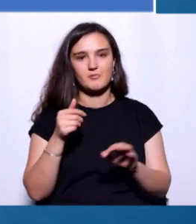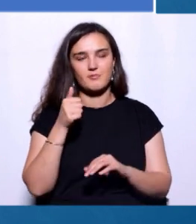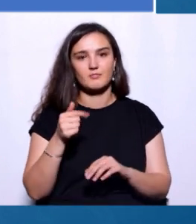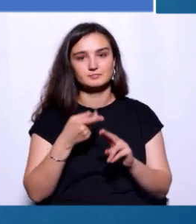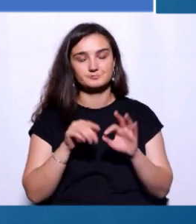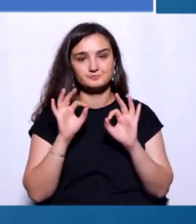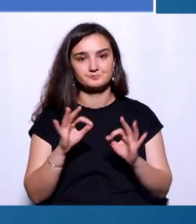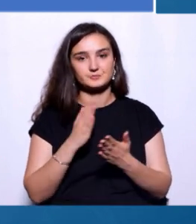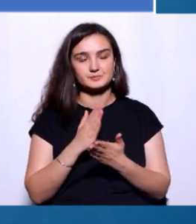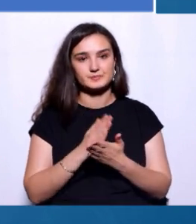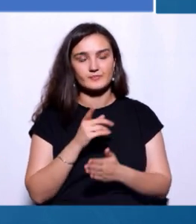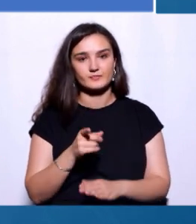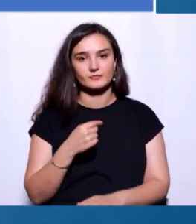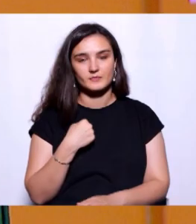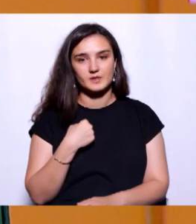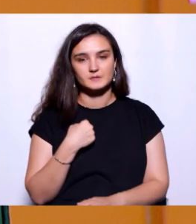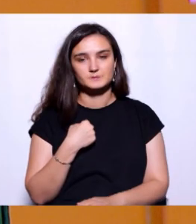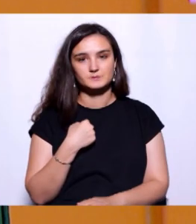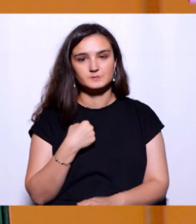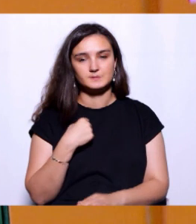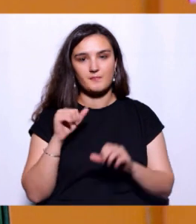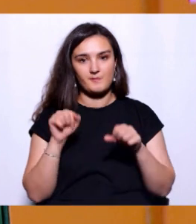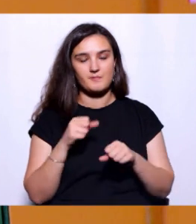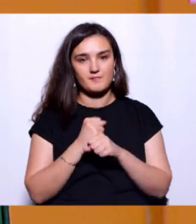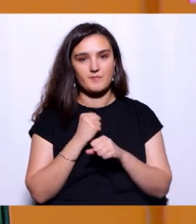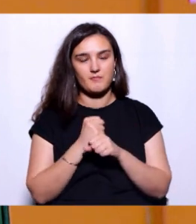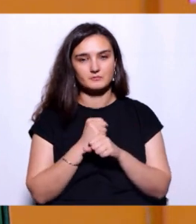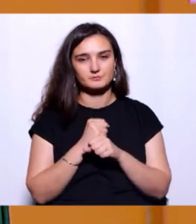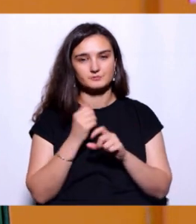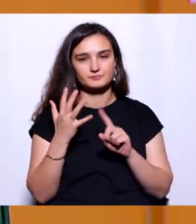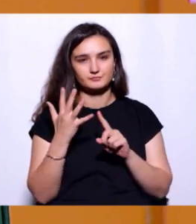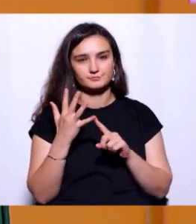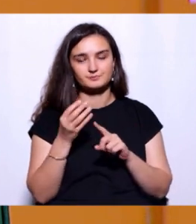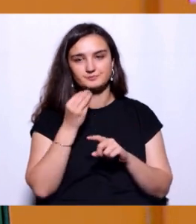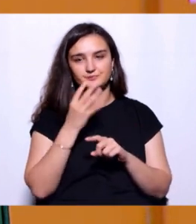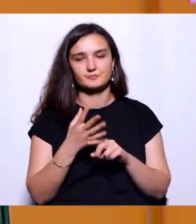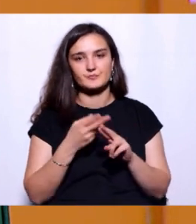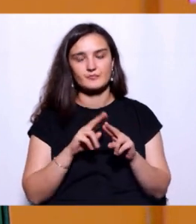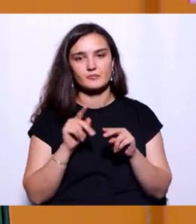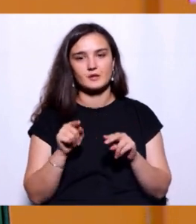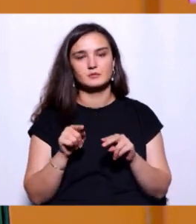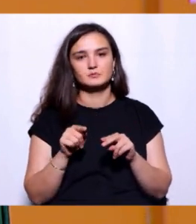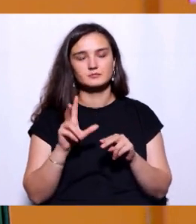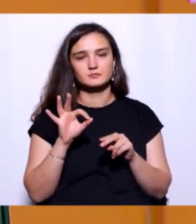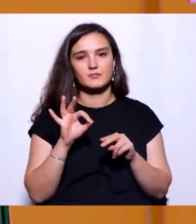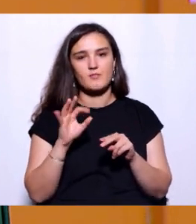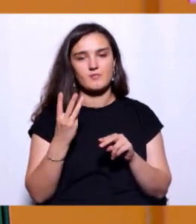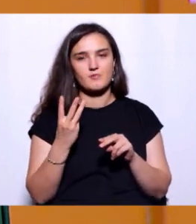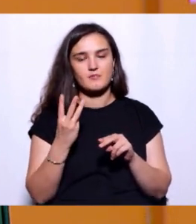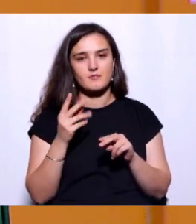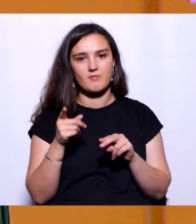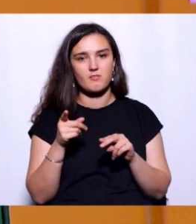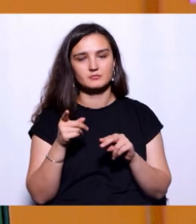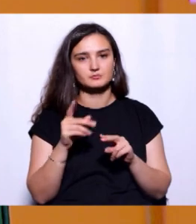Thank right. Thank you. Yeah. And I can do the fifth one also. I bet you can. Okay. So, Josh